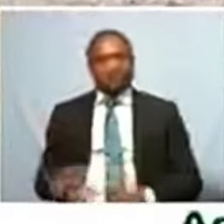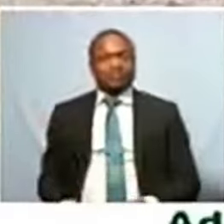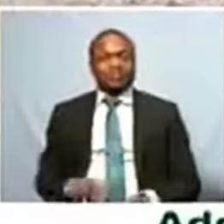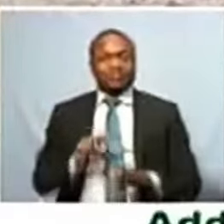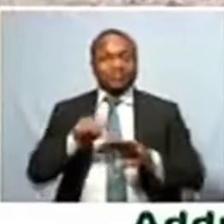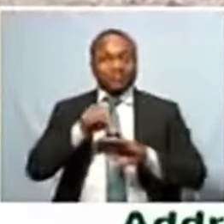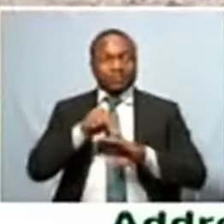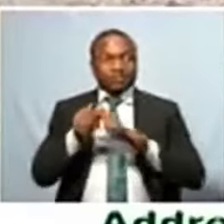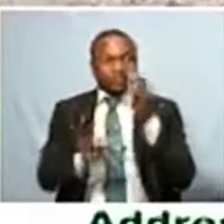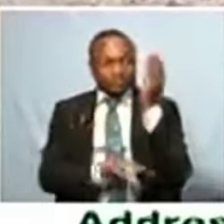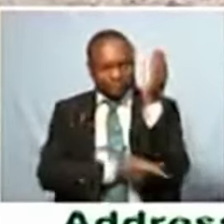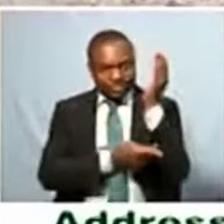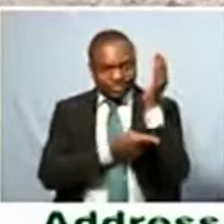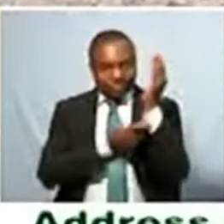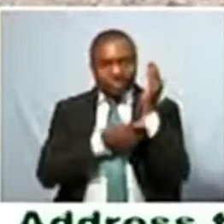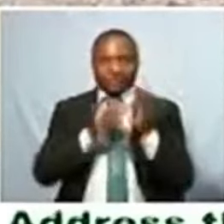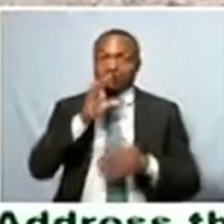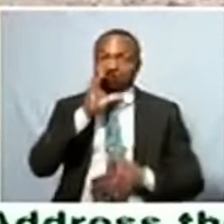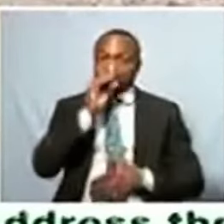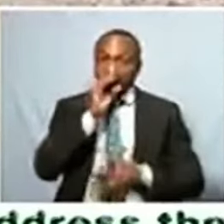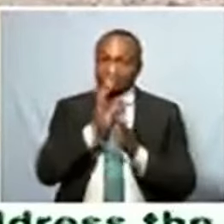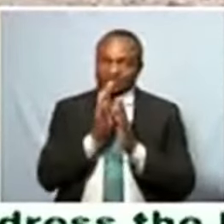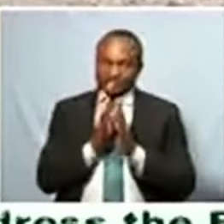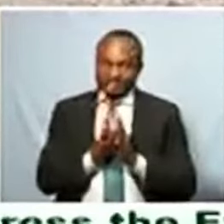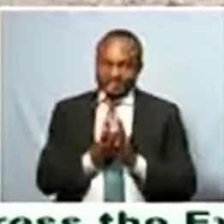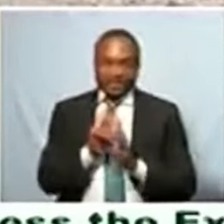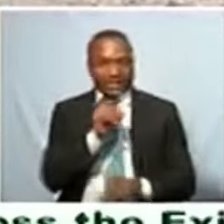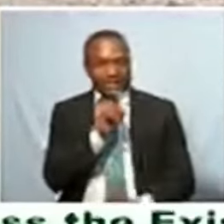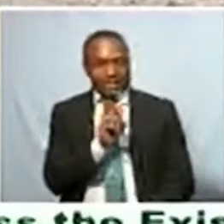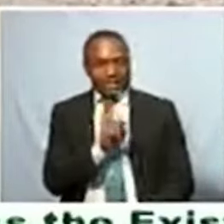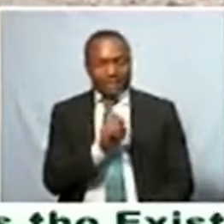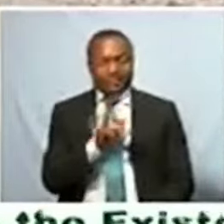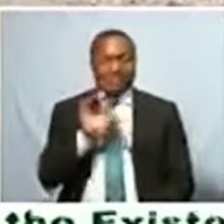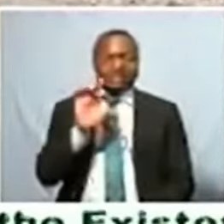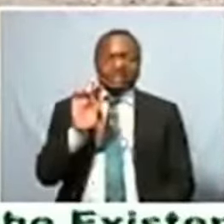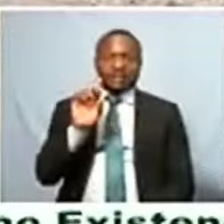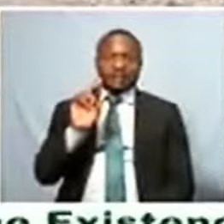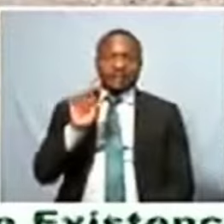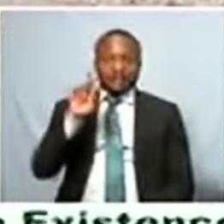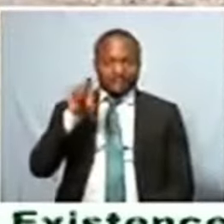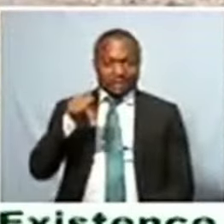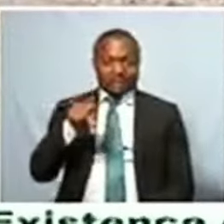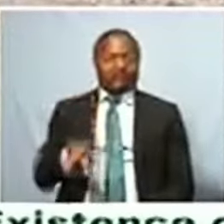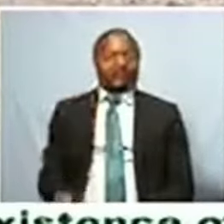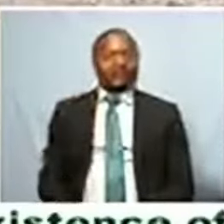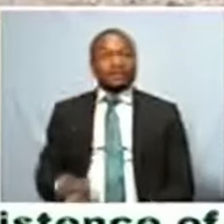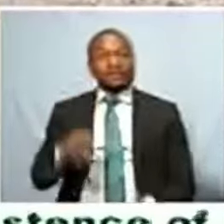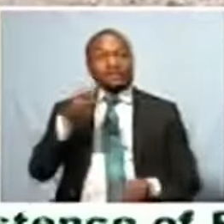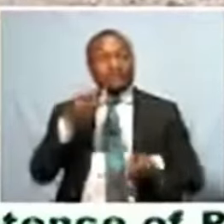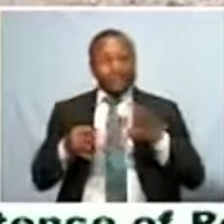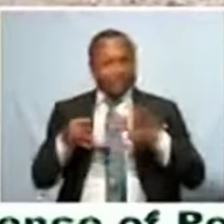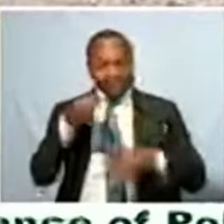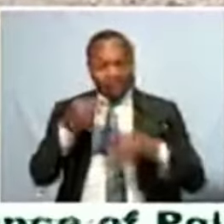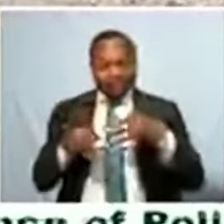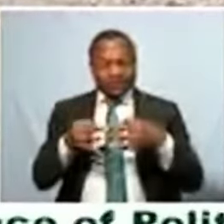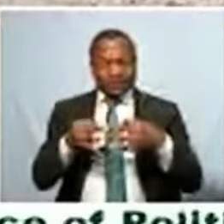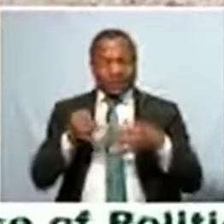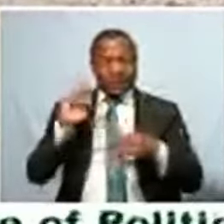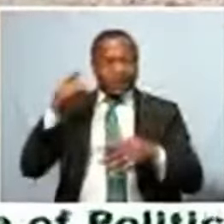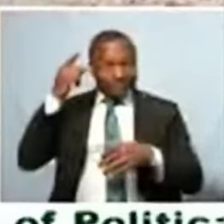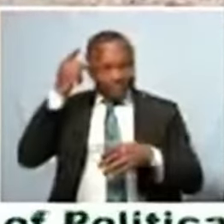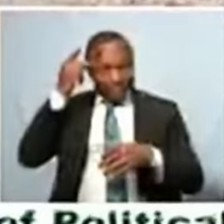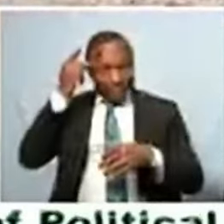national development. Madam Speaker, that 8th National Development Plan, if the existing